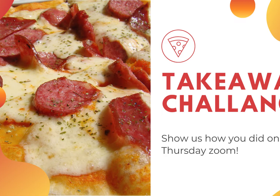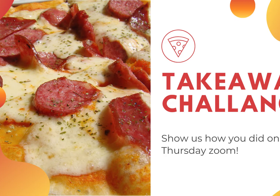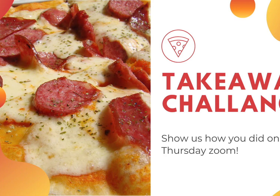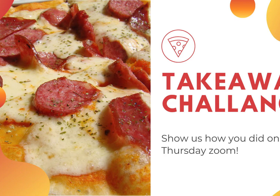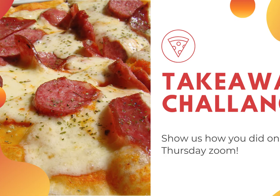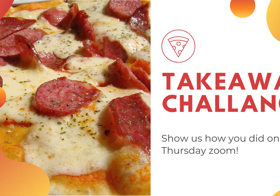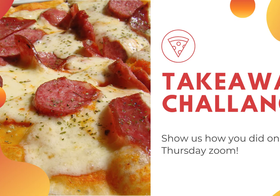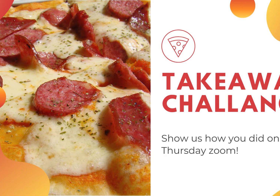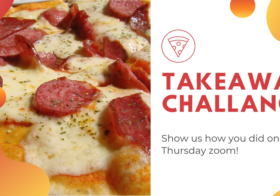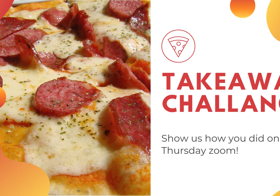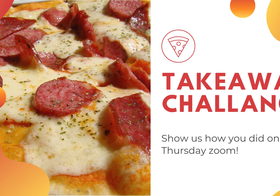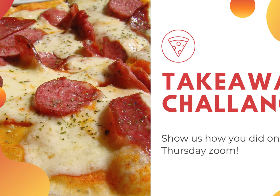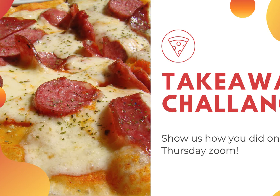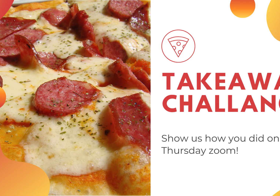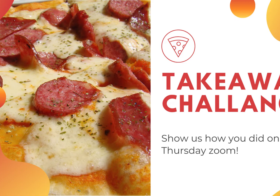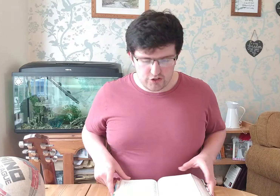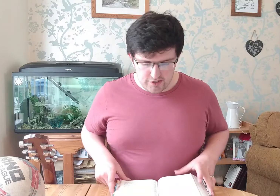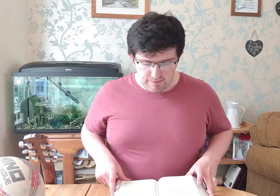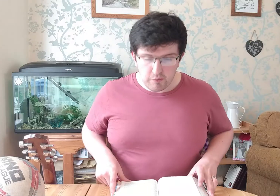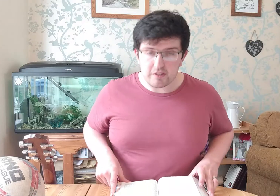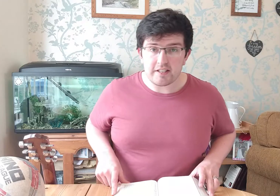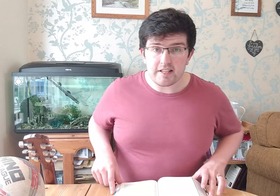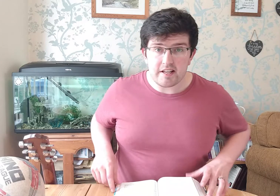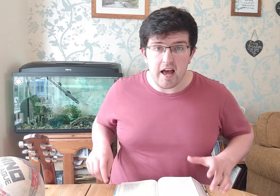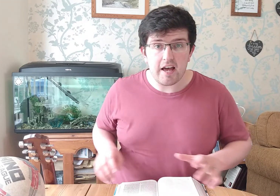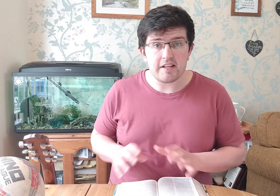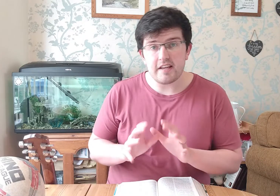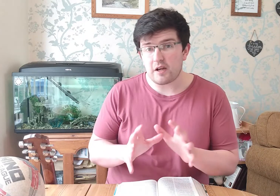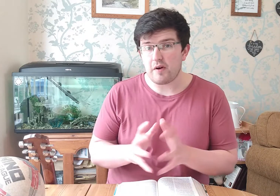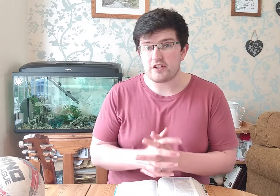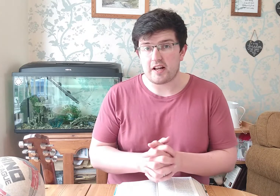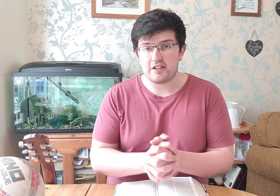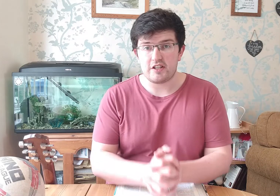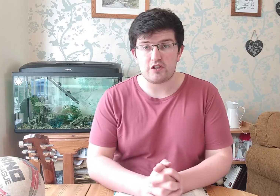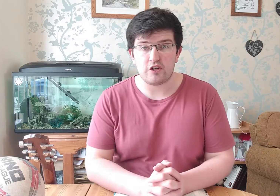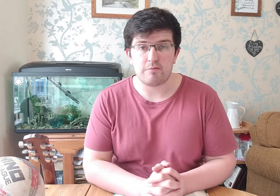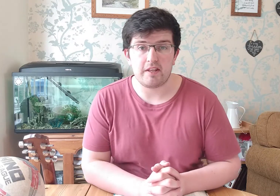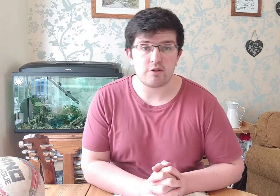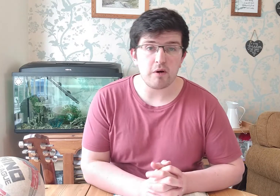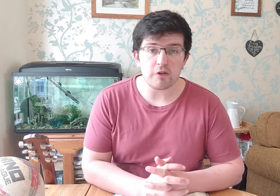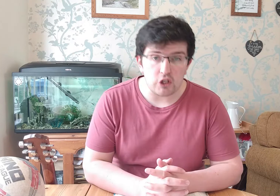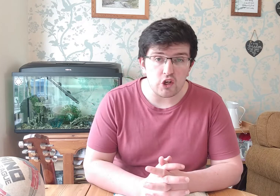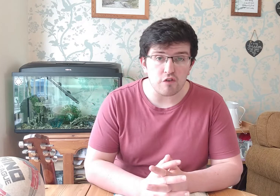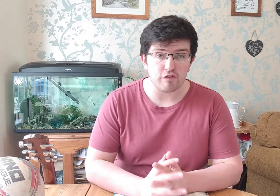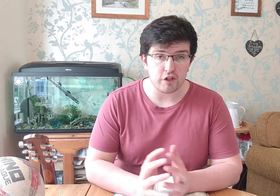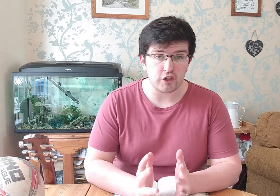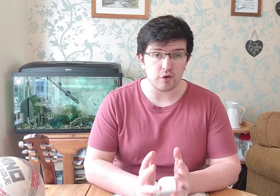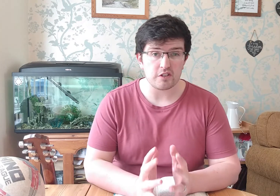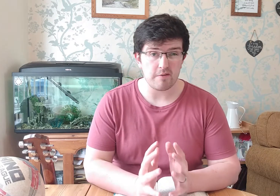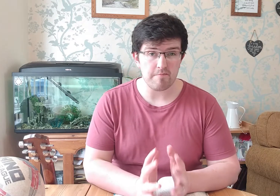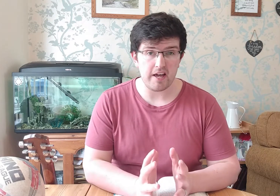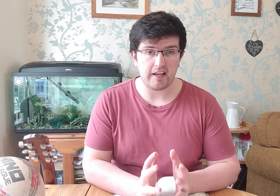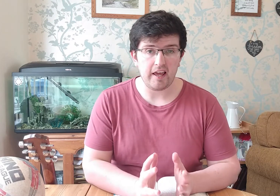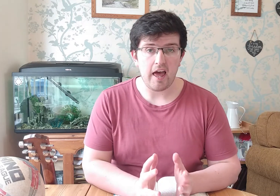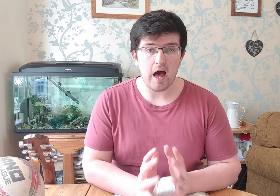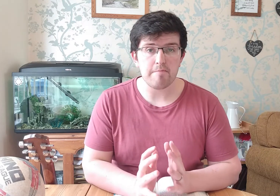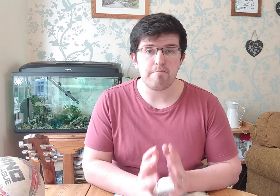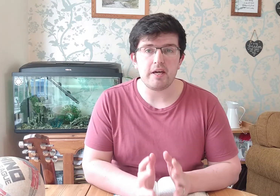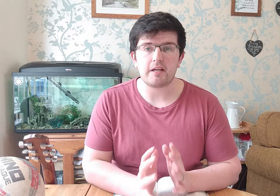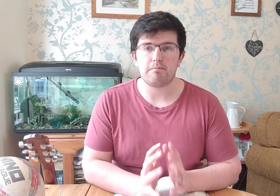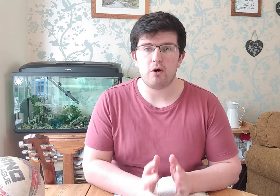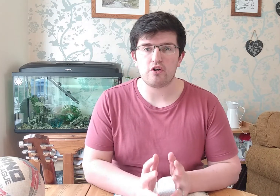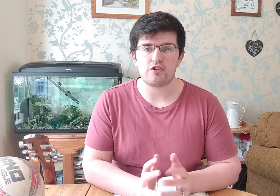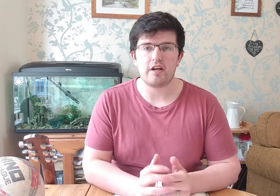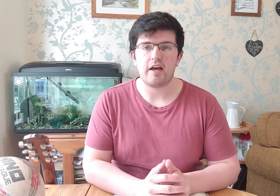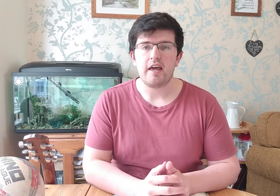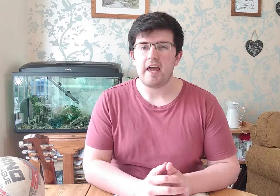in between our videos. Well, today's takeaway challenge is going to be this. We would love for you to make a